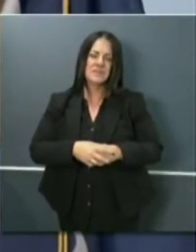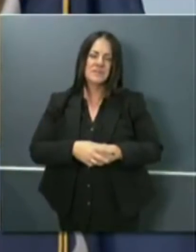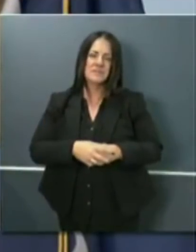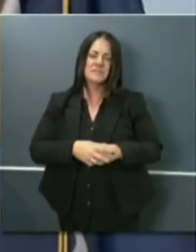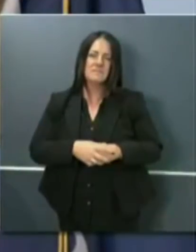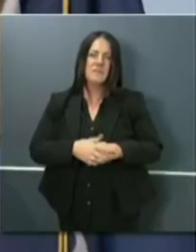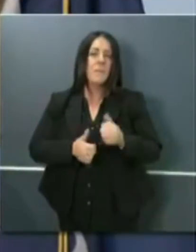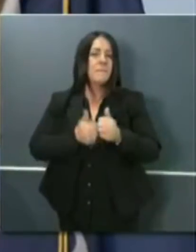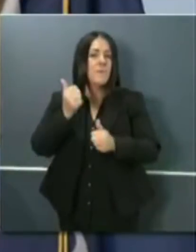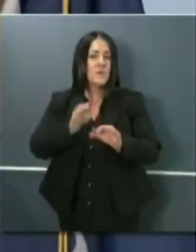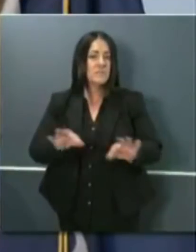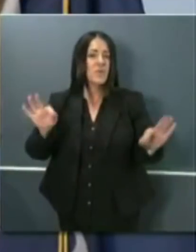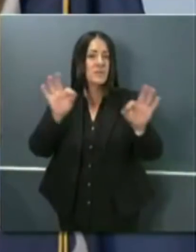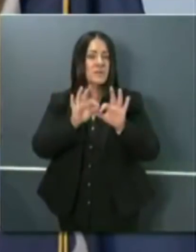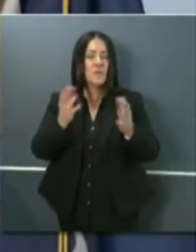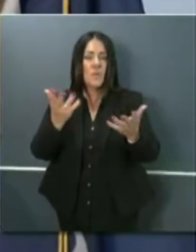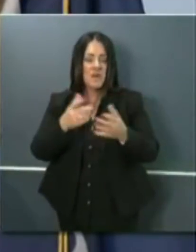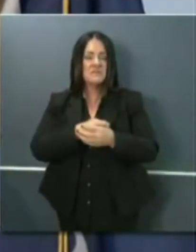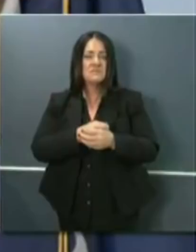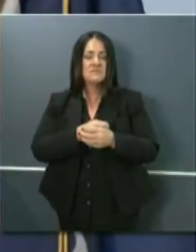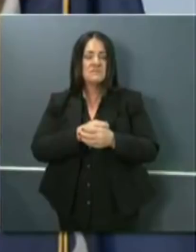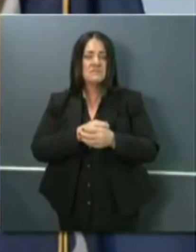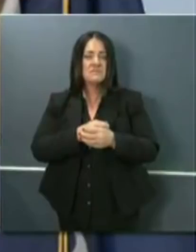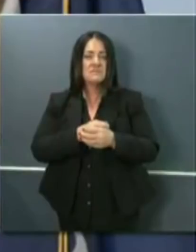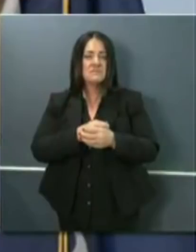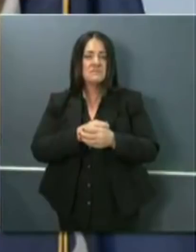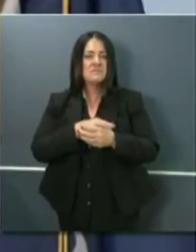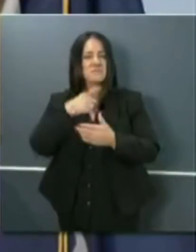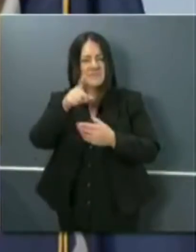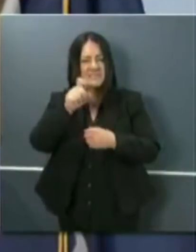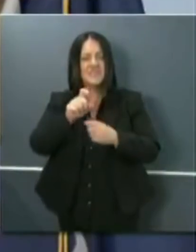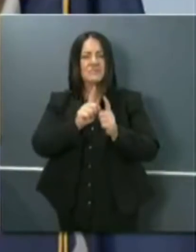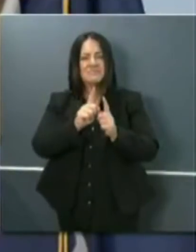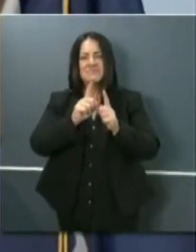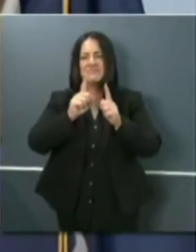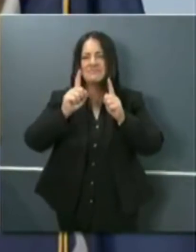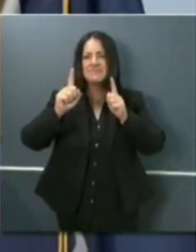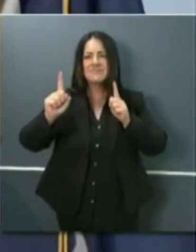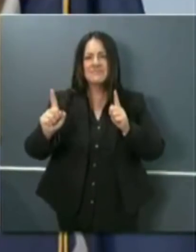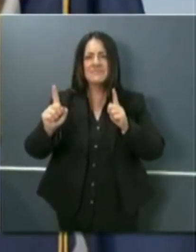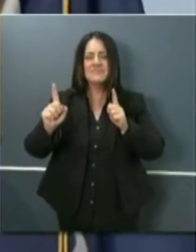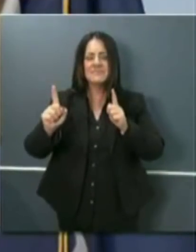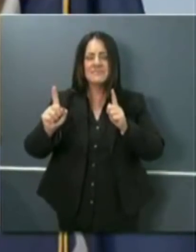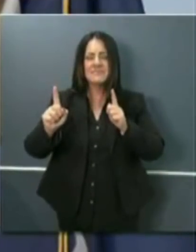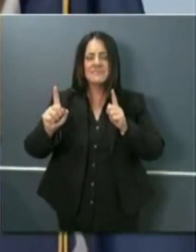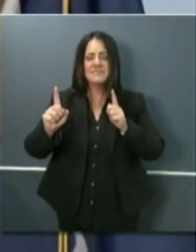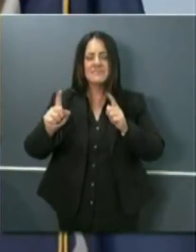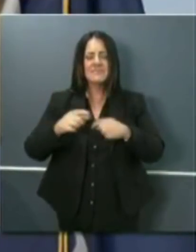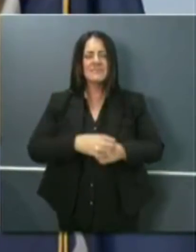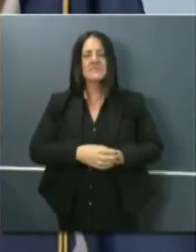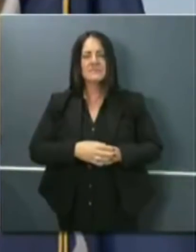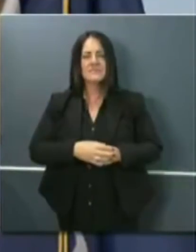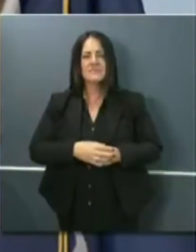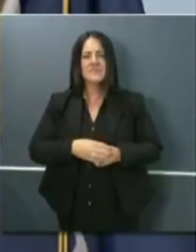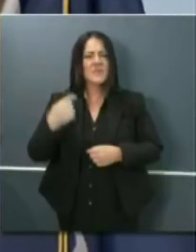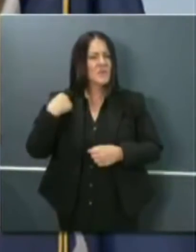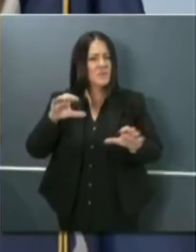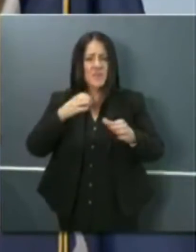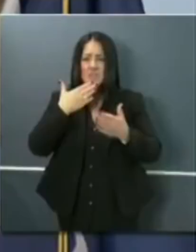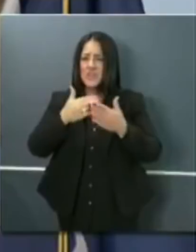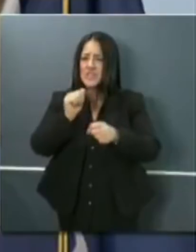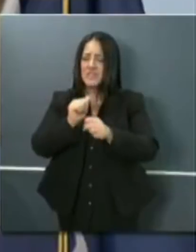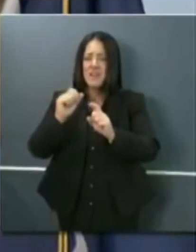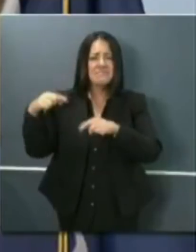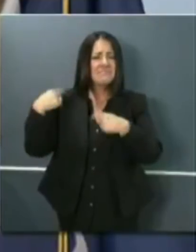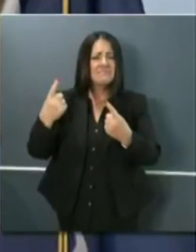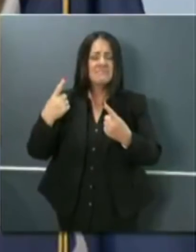most significantly by practicing physical distancing, by continuing the good work that we've done in this state, including